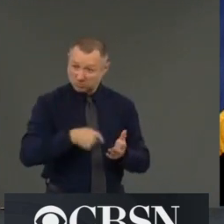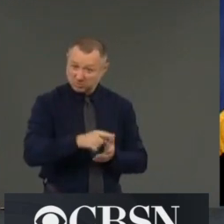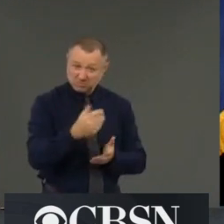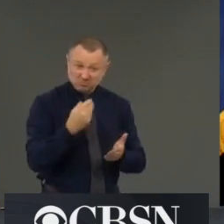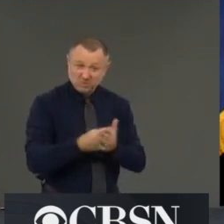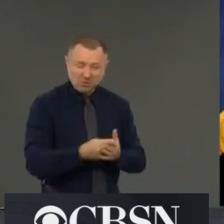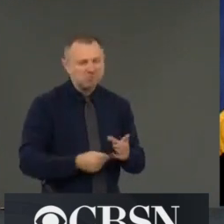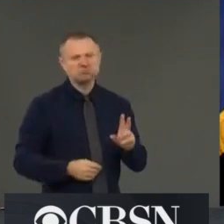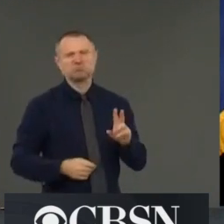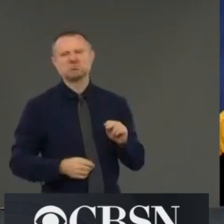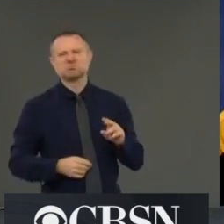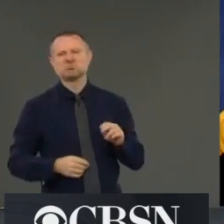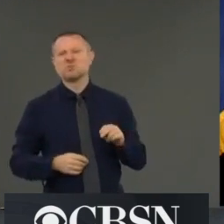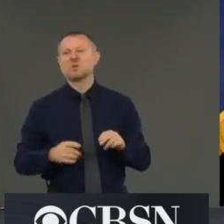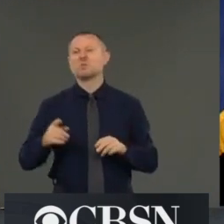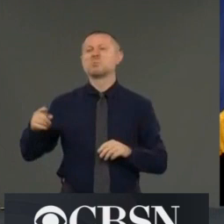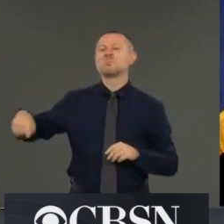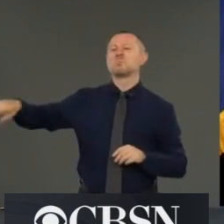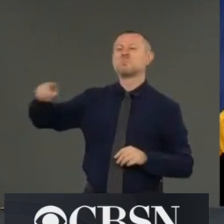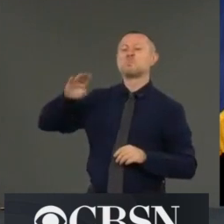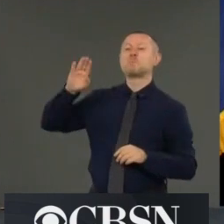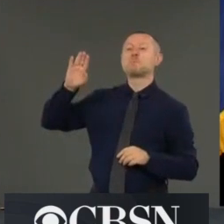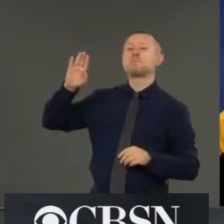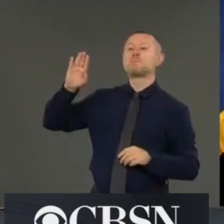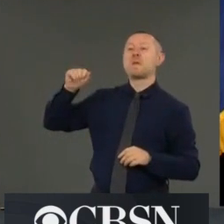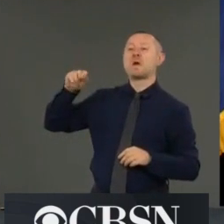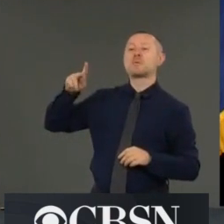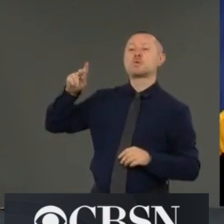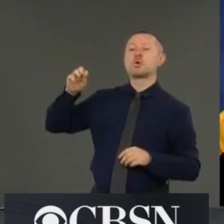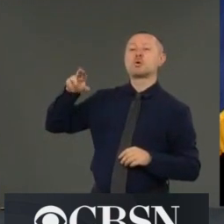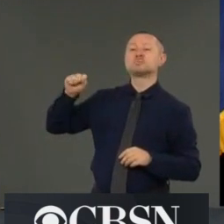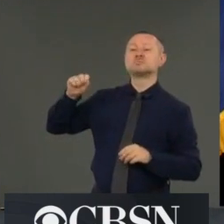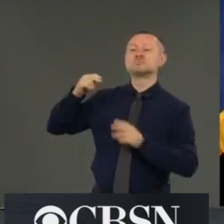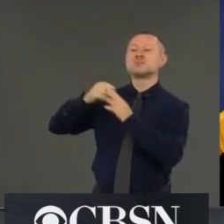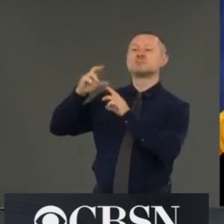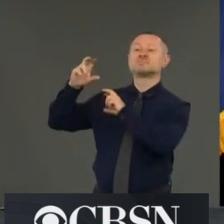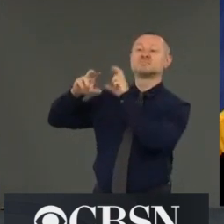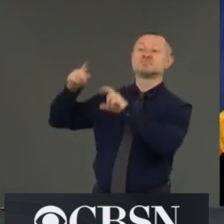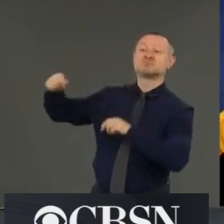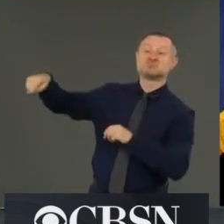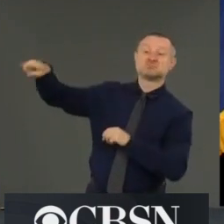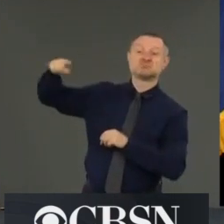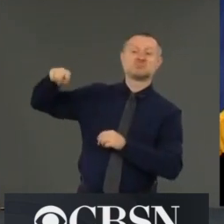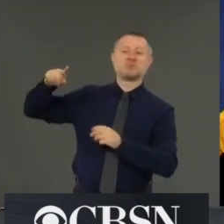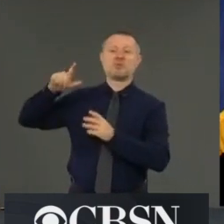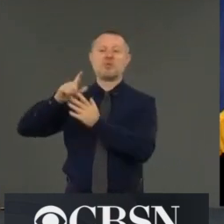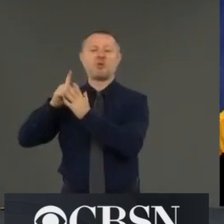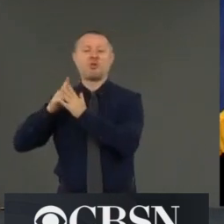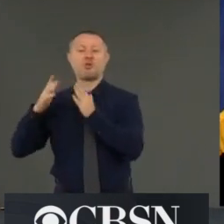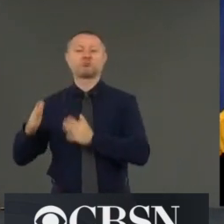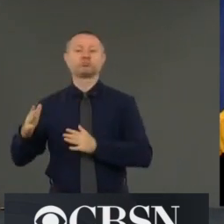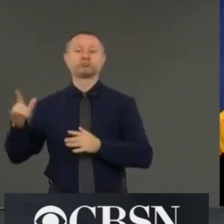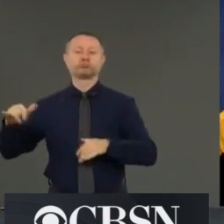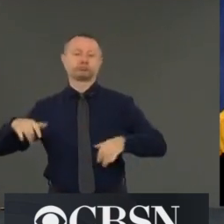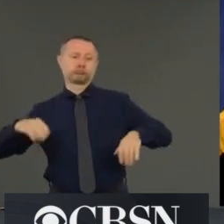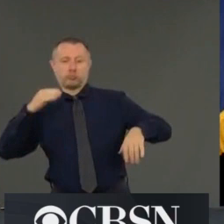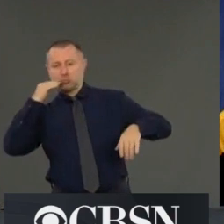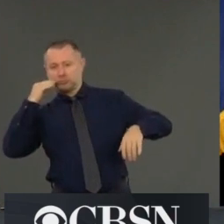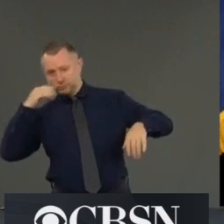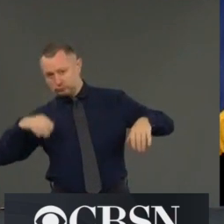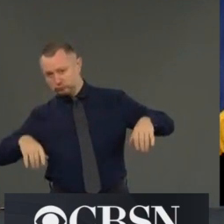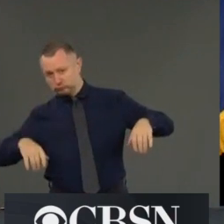bankers, the hedge fund operators, the big lawyers, they stayed home. These were the working families of New